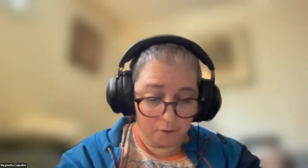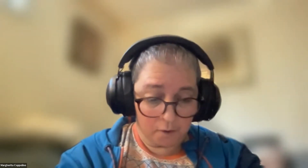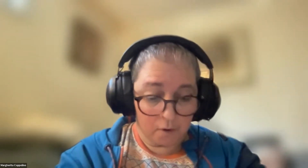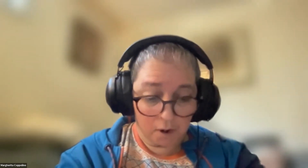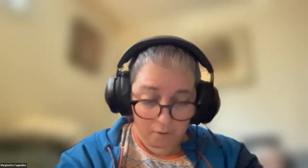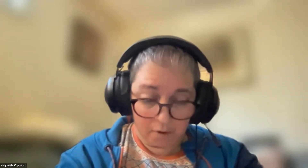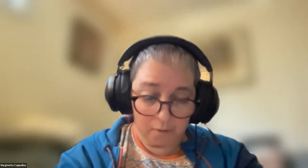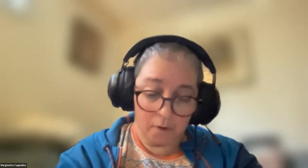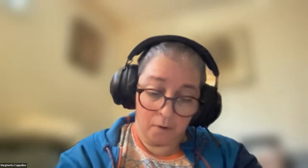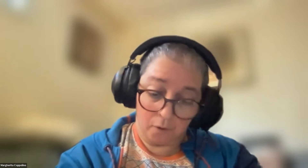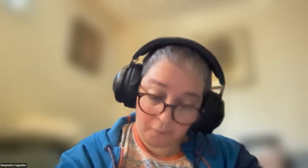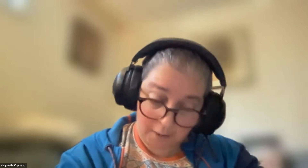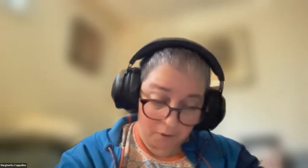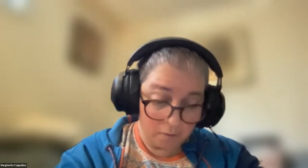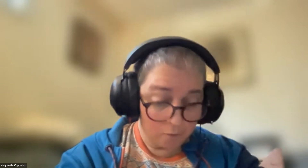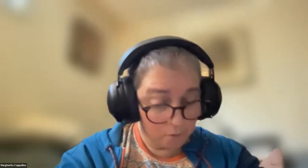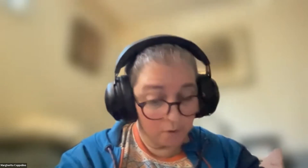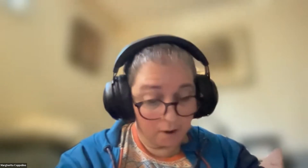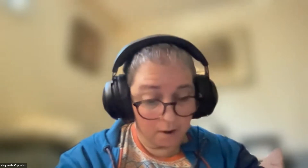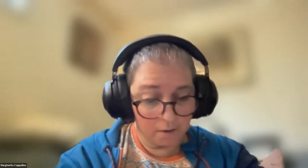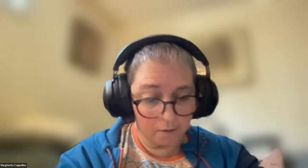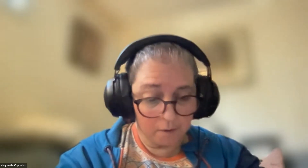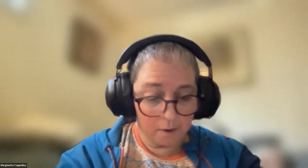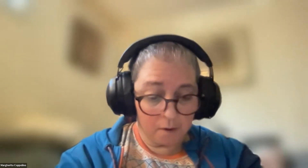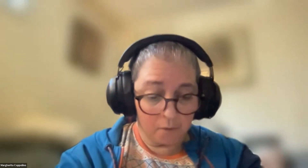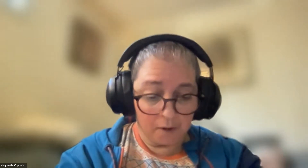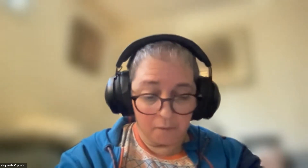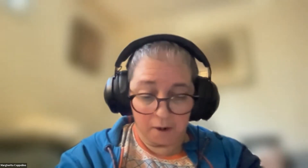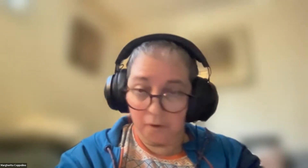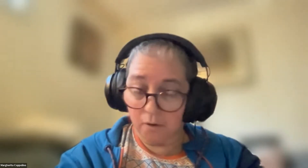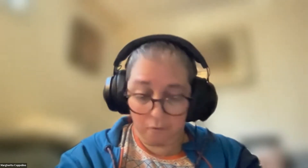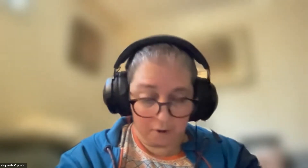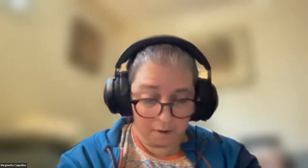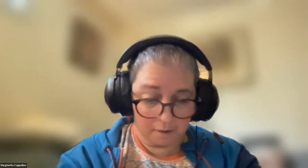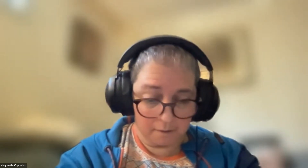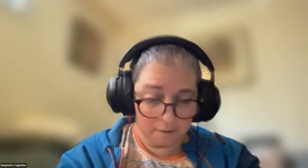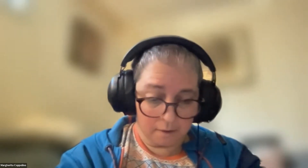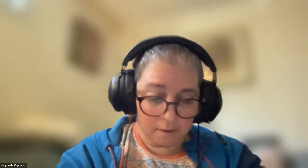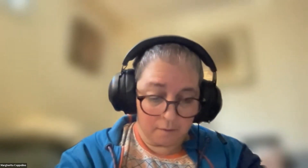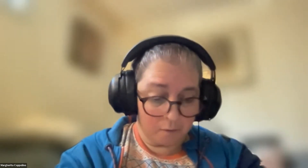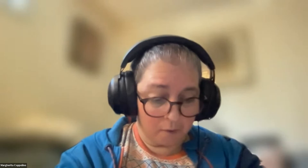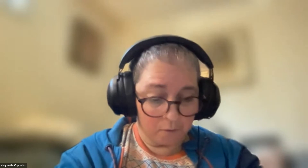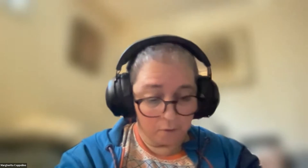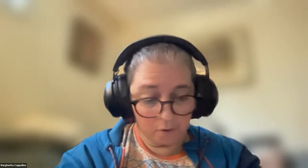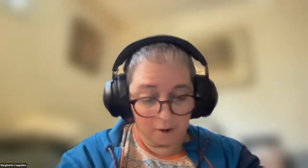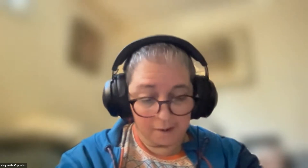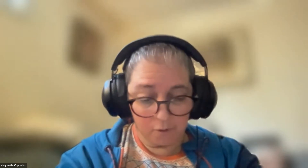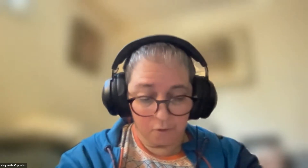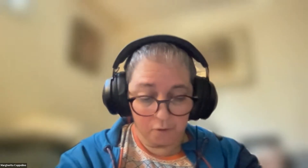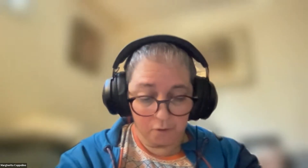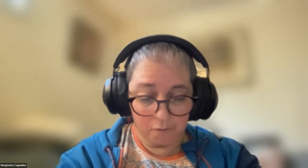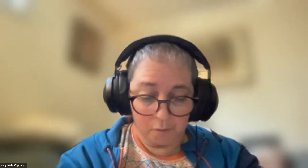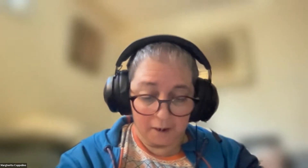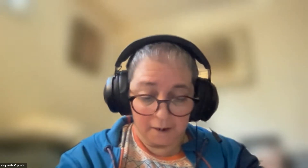old. No one in her family knew English when they arrived in Australia. She went to a